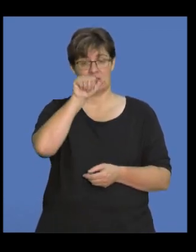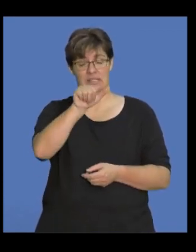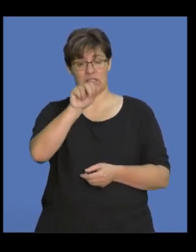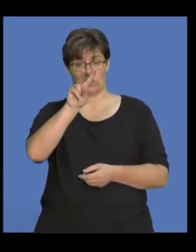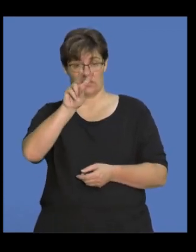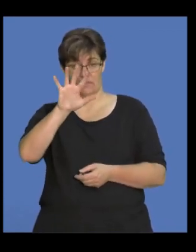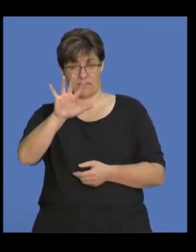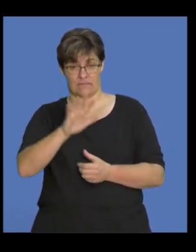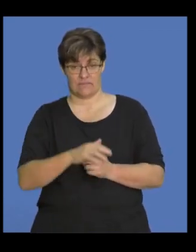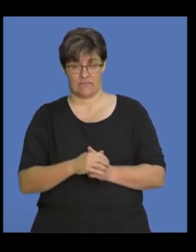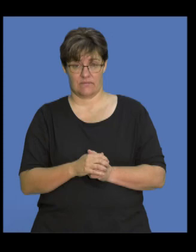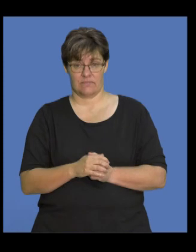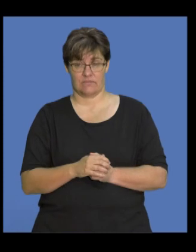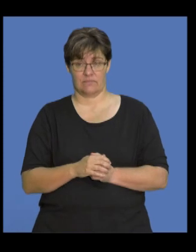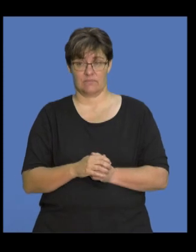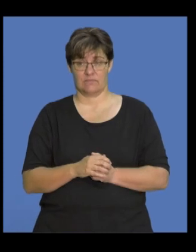3,625,